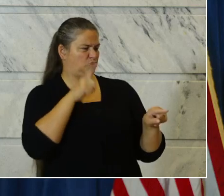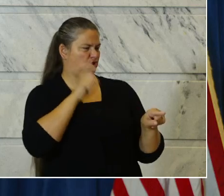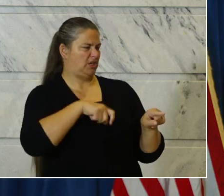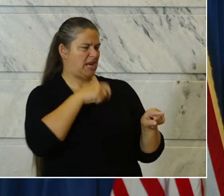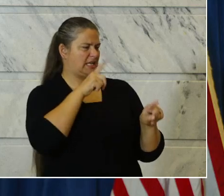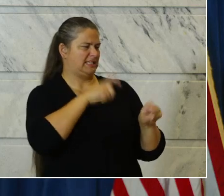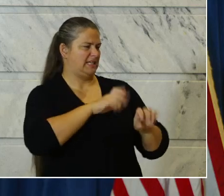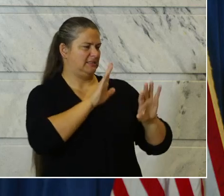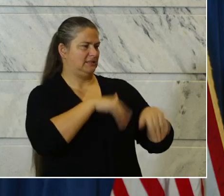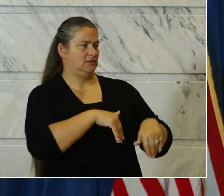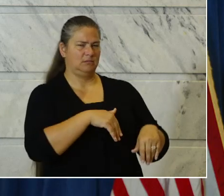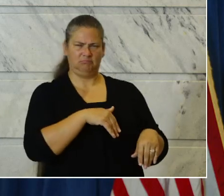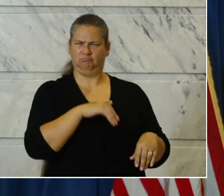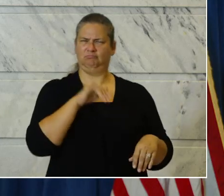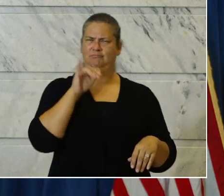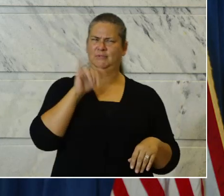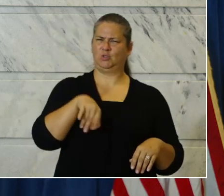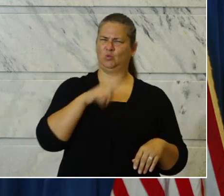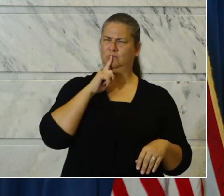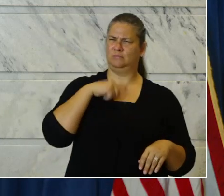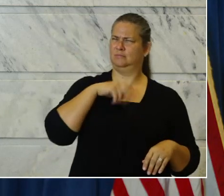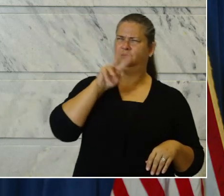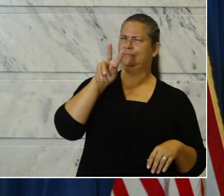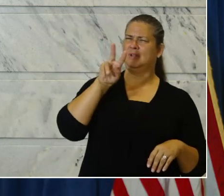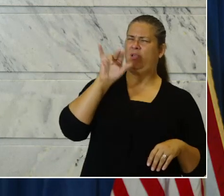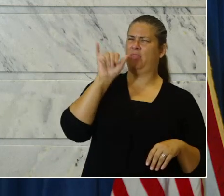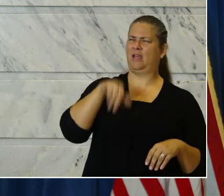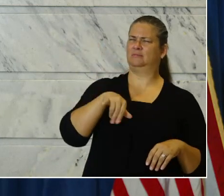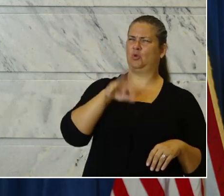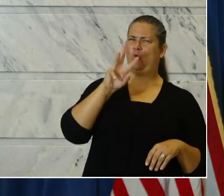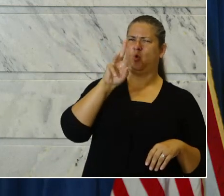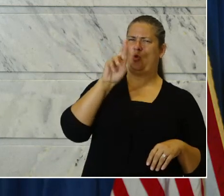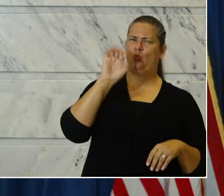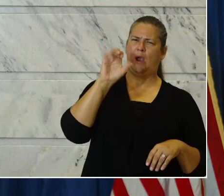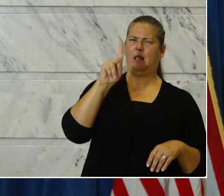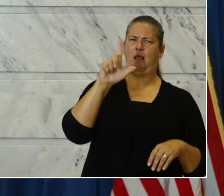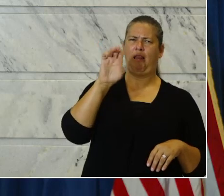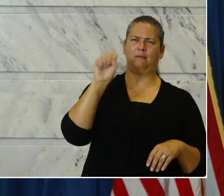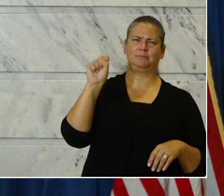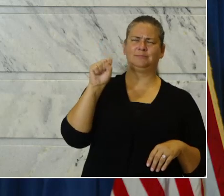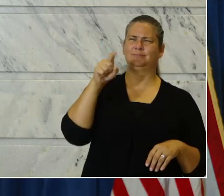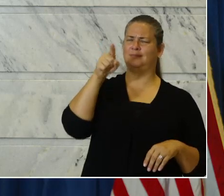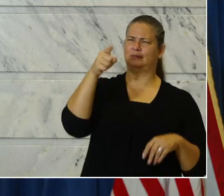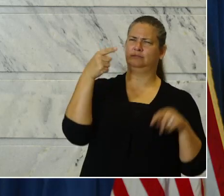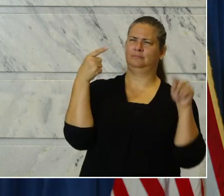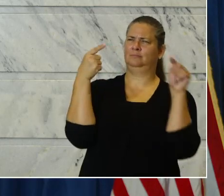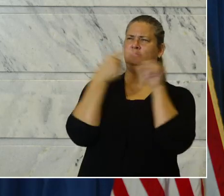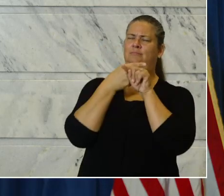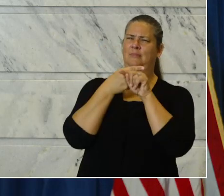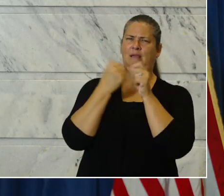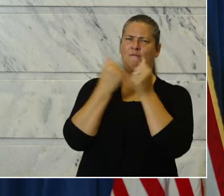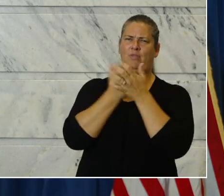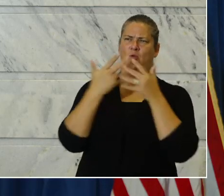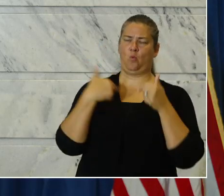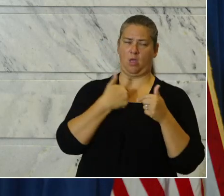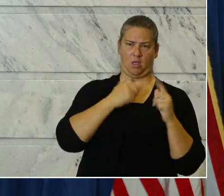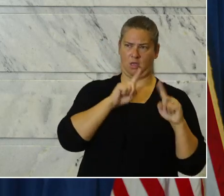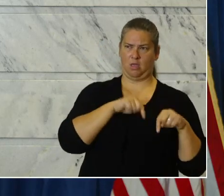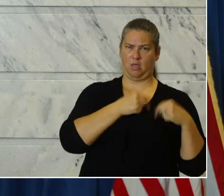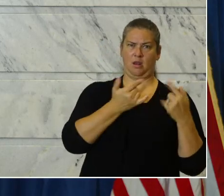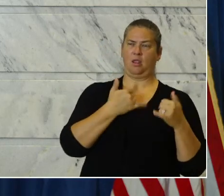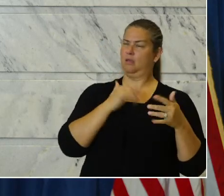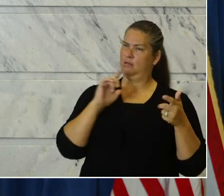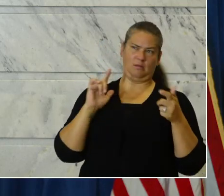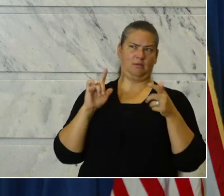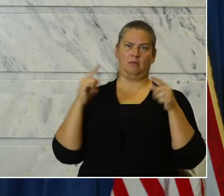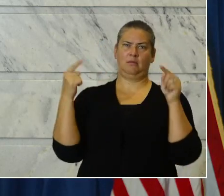reckless. It contradicts everything that we know and have learned about this virus. It is inexplicable. And in Kentucky, we're